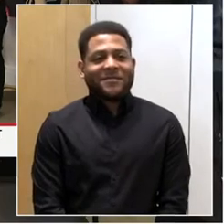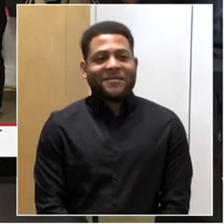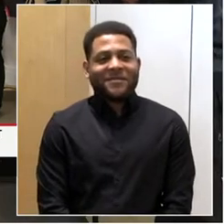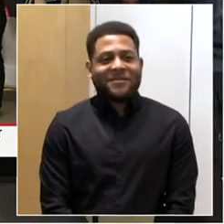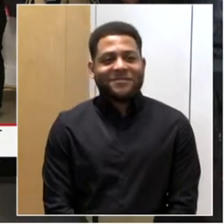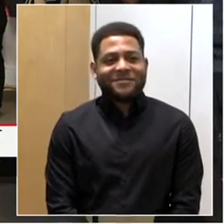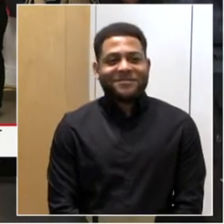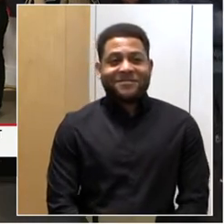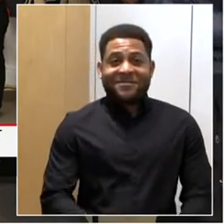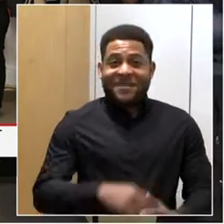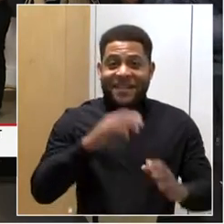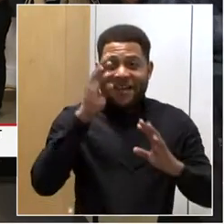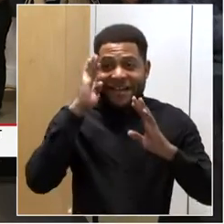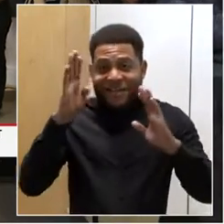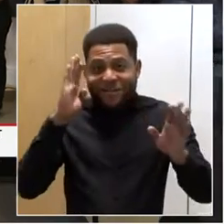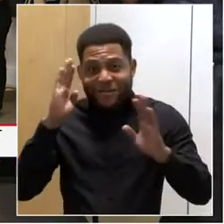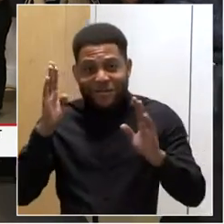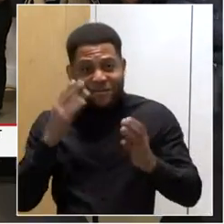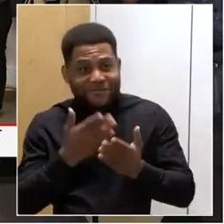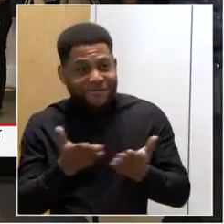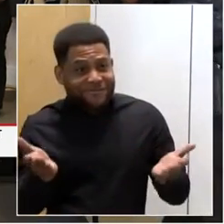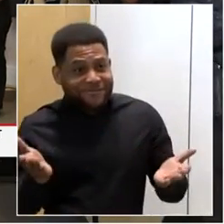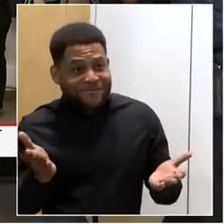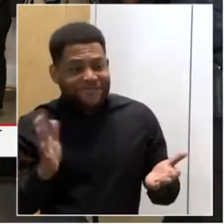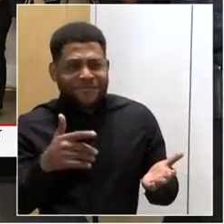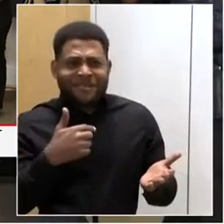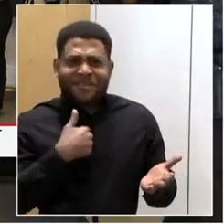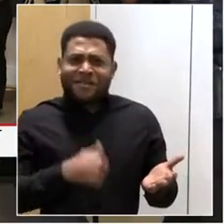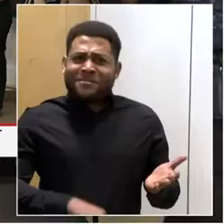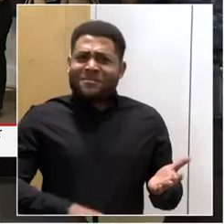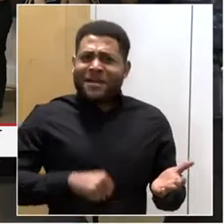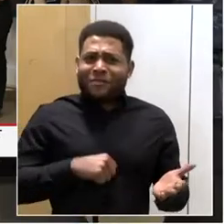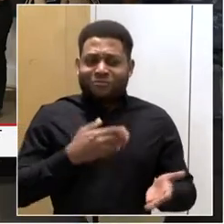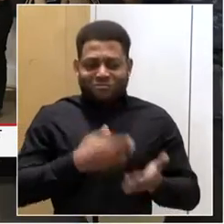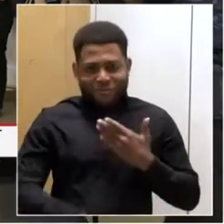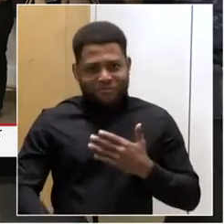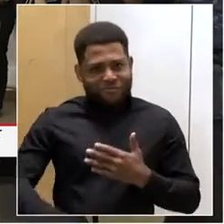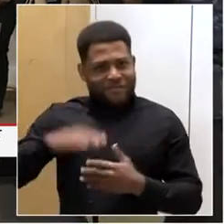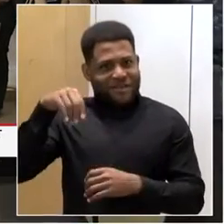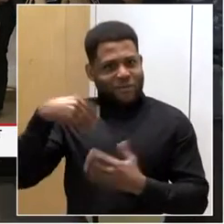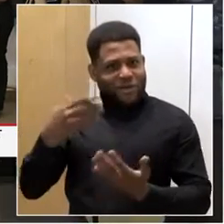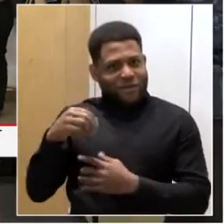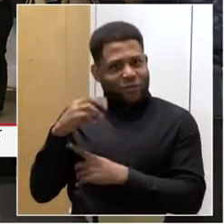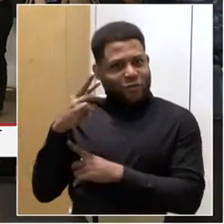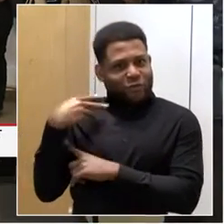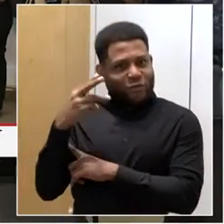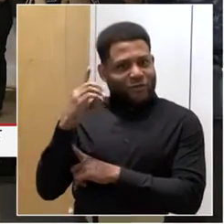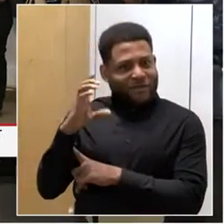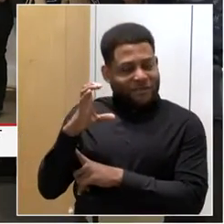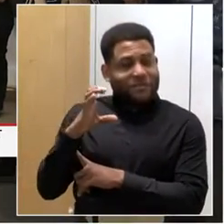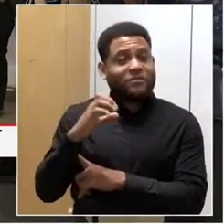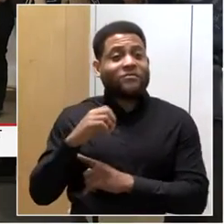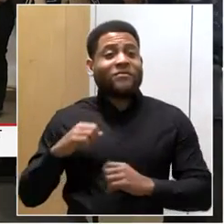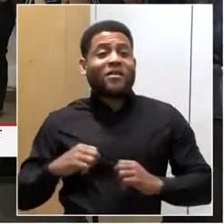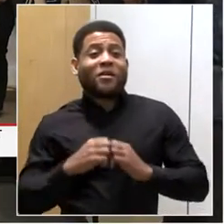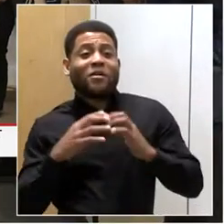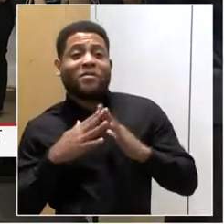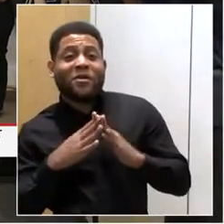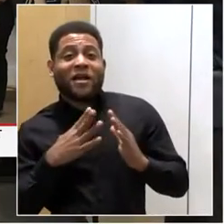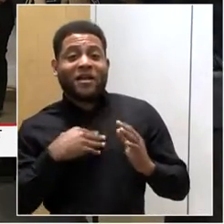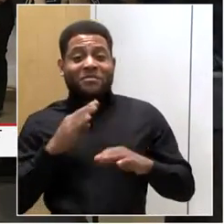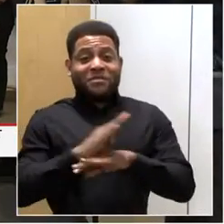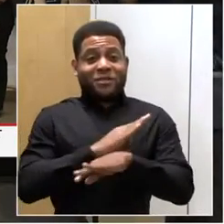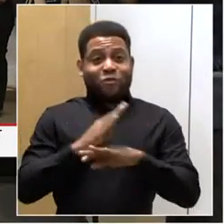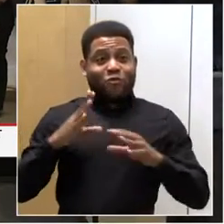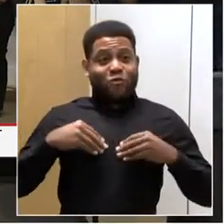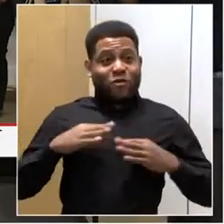Hello, everyone. As a proud native of Washington, D.C., a serial entrepreneur and an angel investor with Century and Angels, it is both an honor and privilege to be here